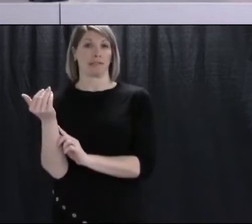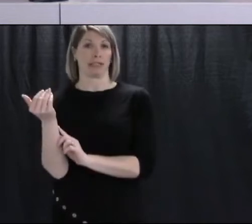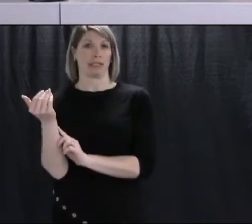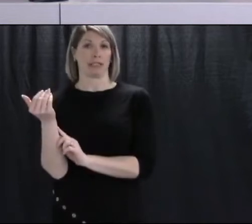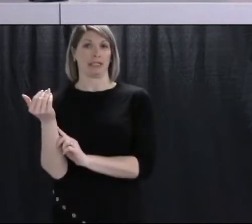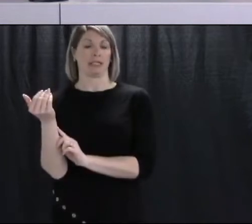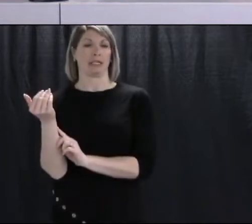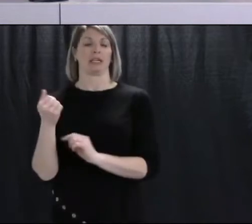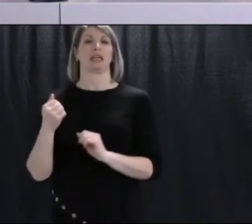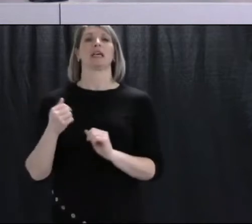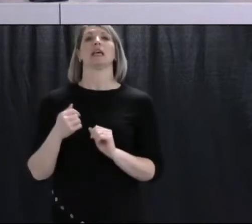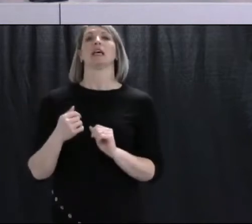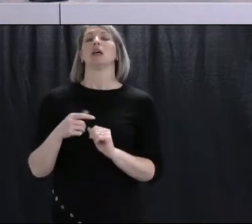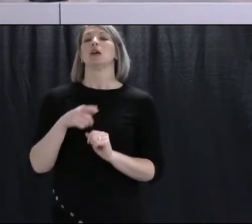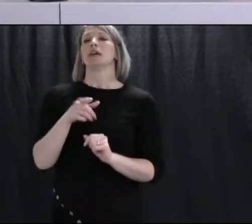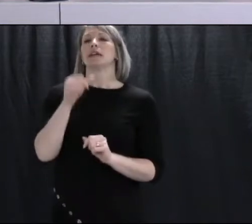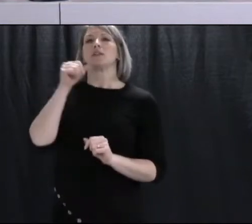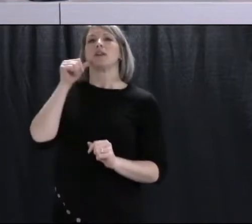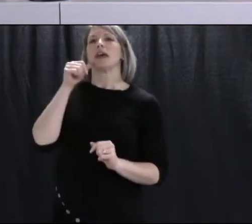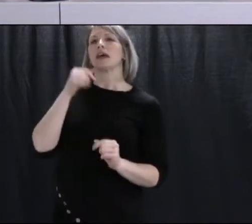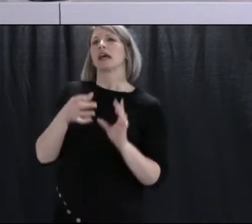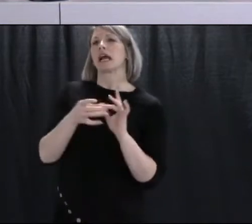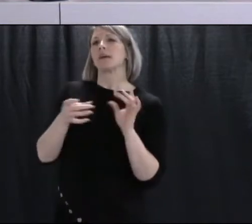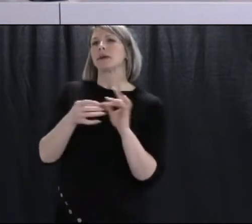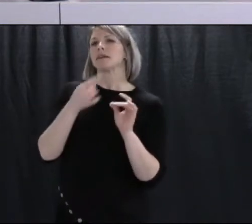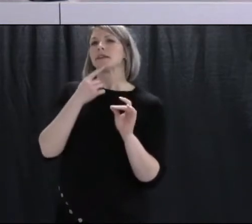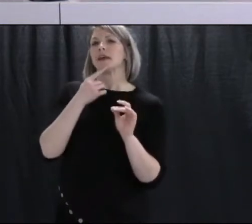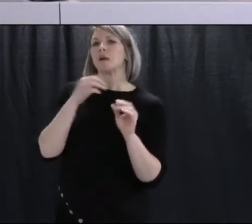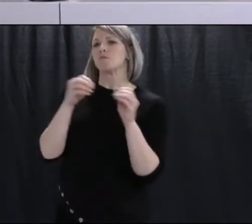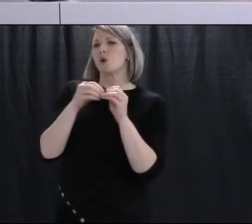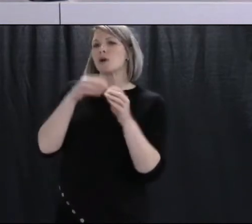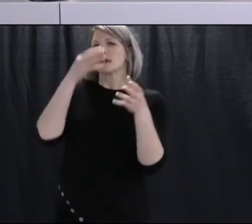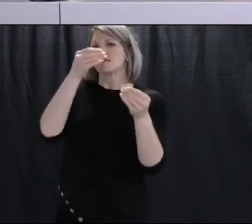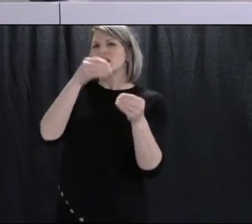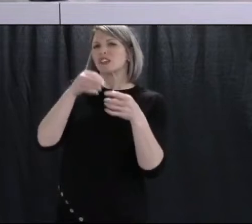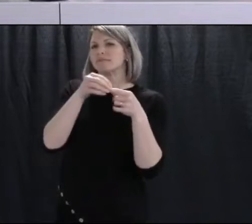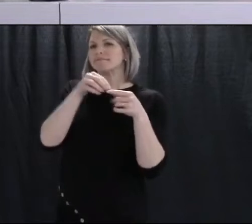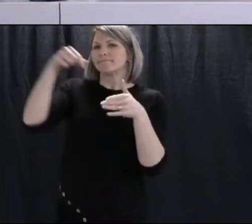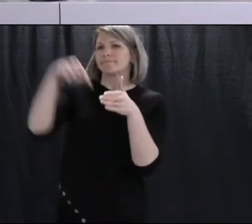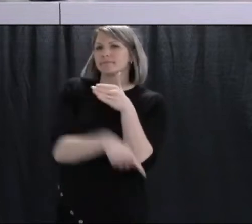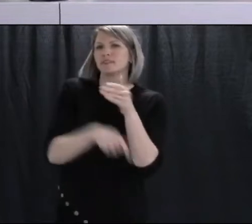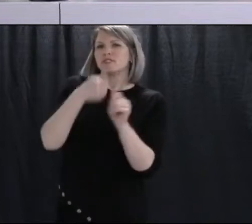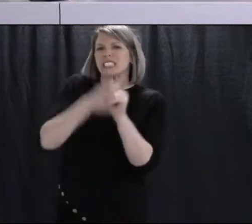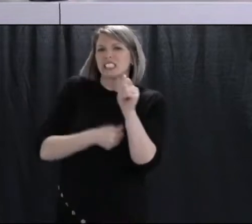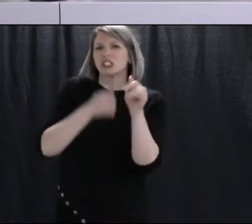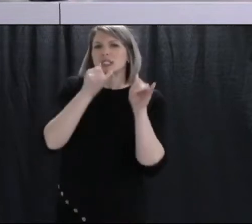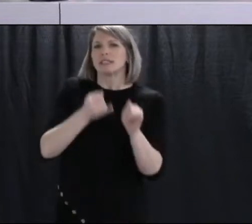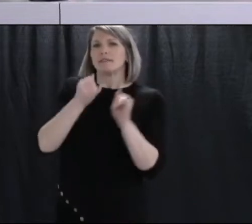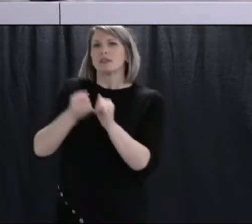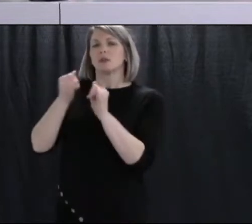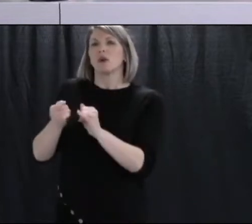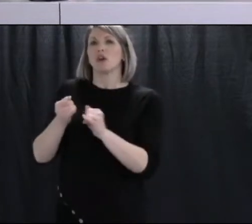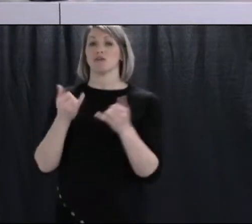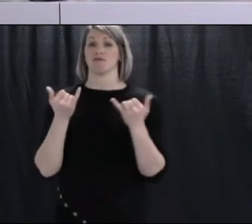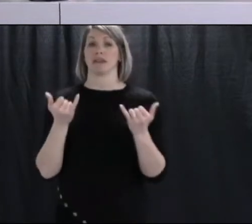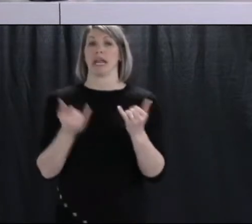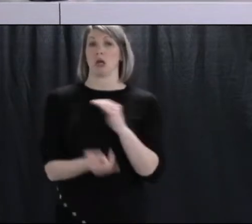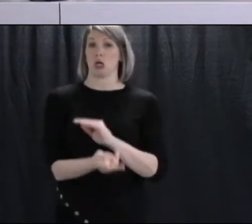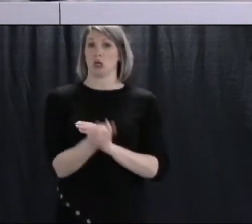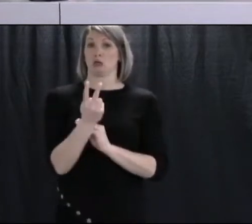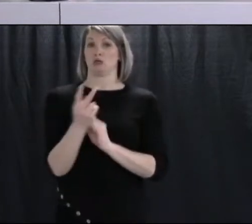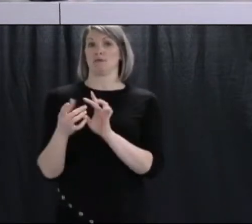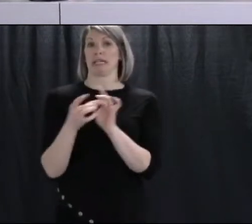point before you would start releasing information on where some of these cases are popping up. With only 2 of these related to travel right now, is